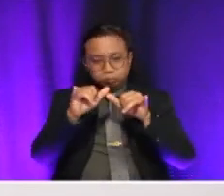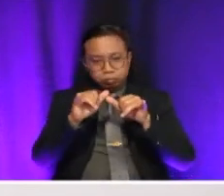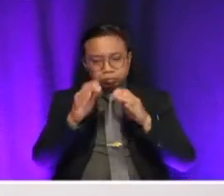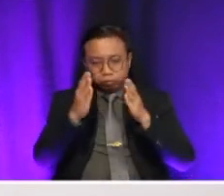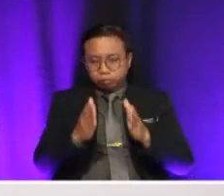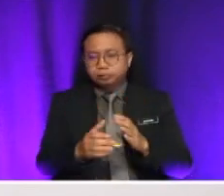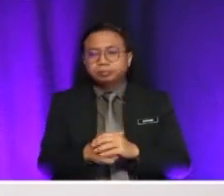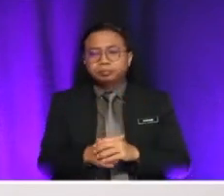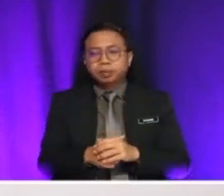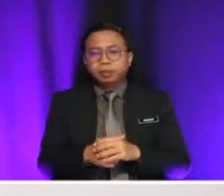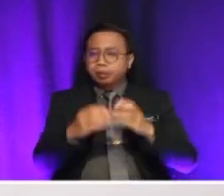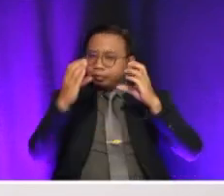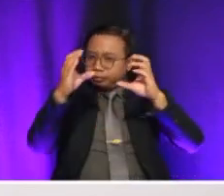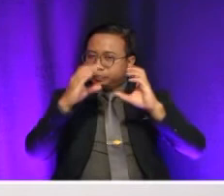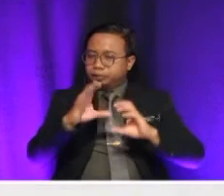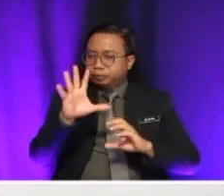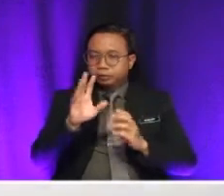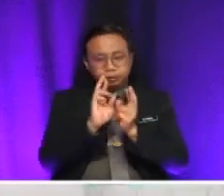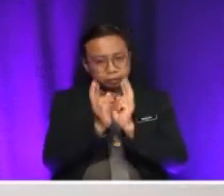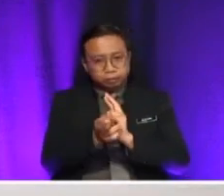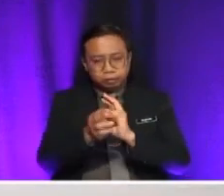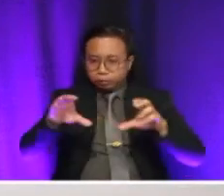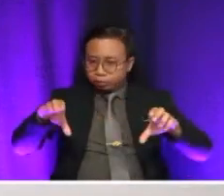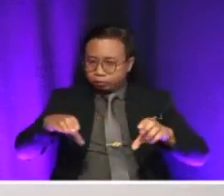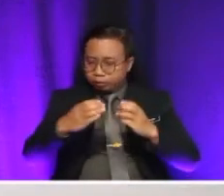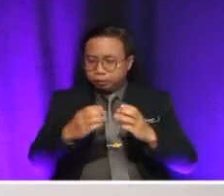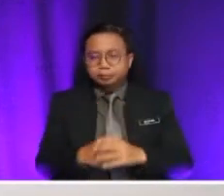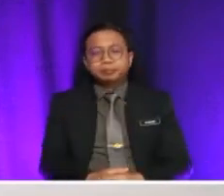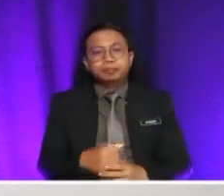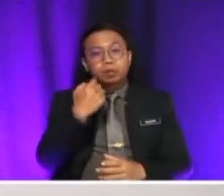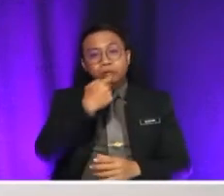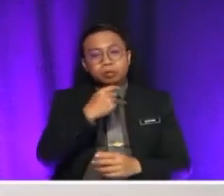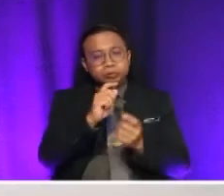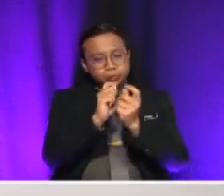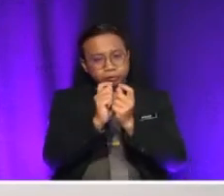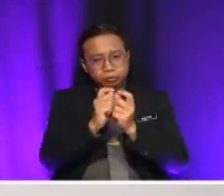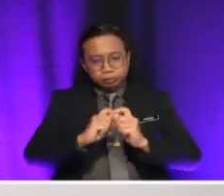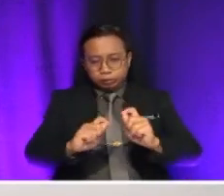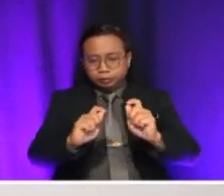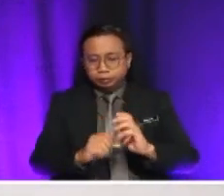paragraph 5 can replace the word create? Who would like to go?